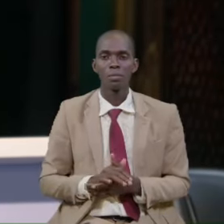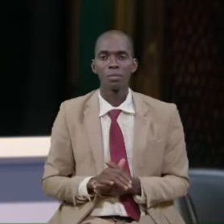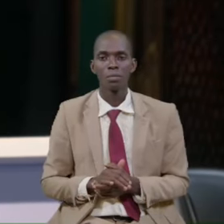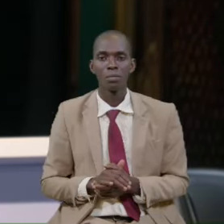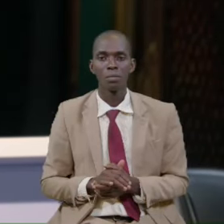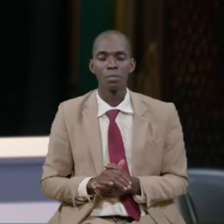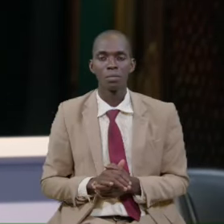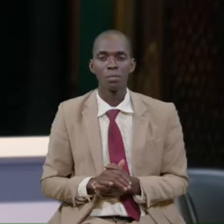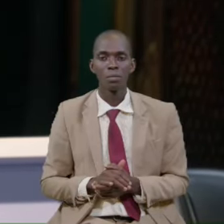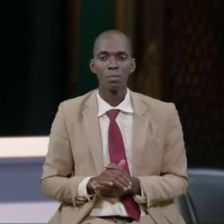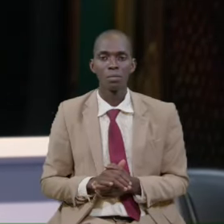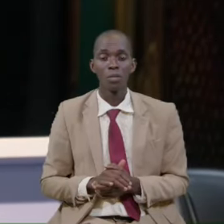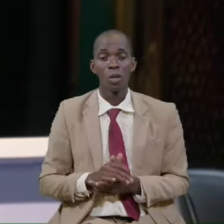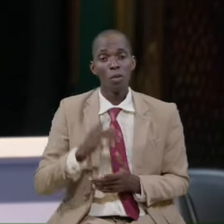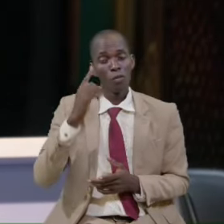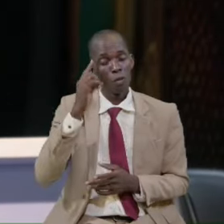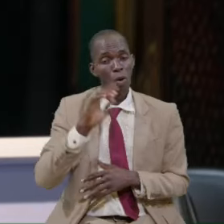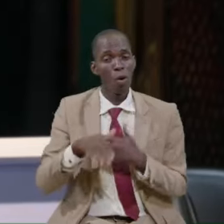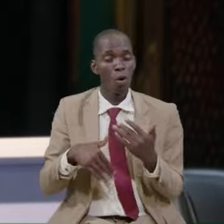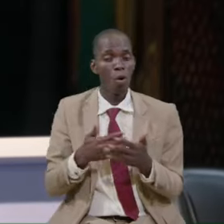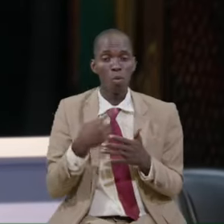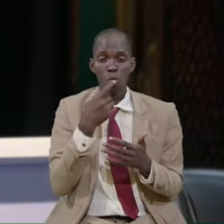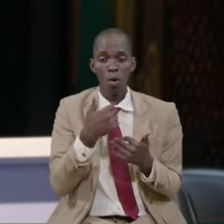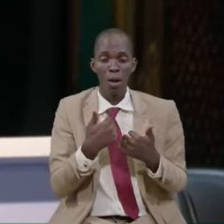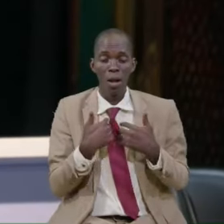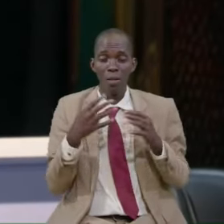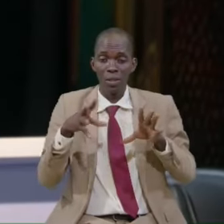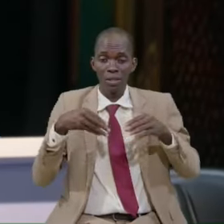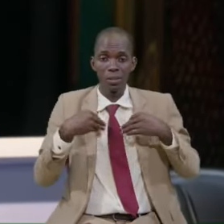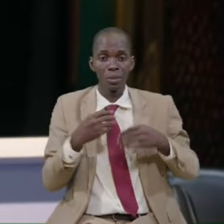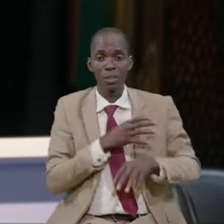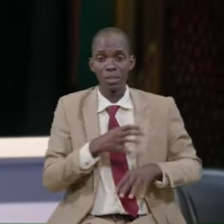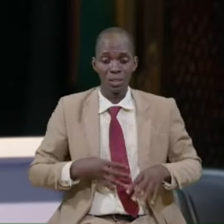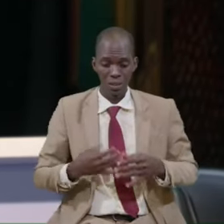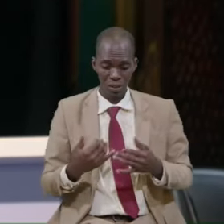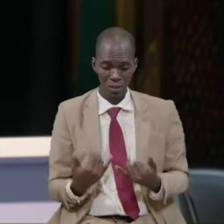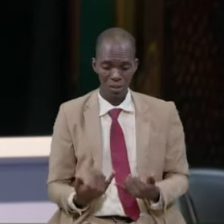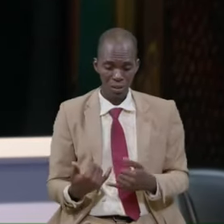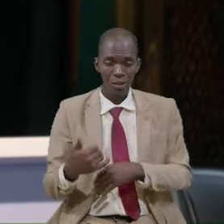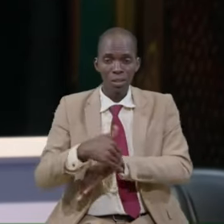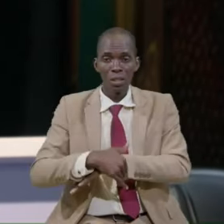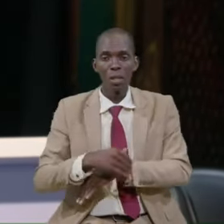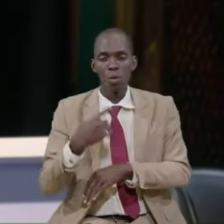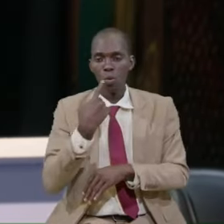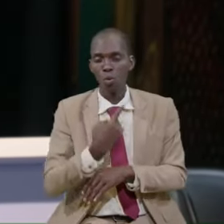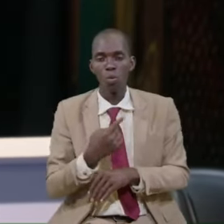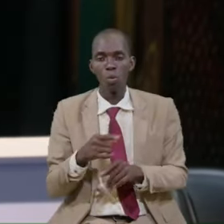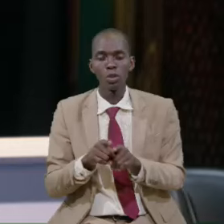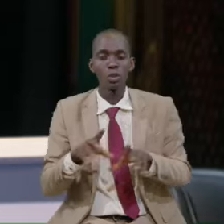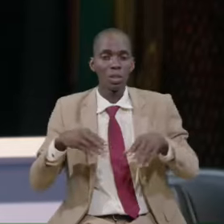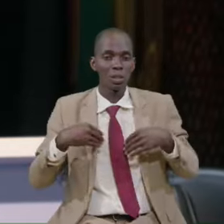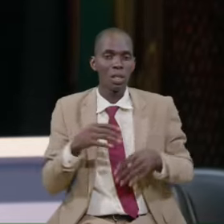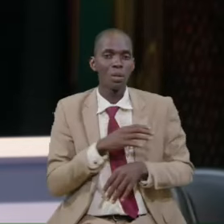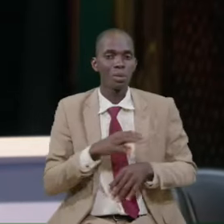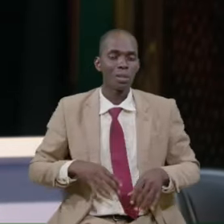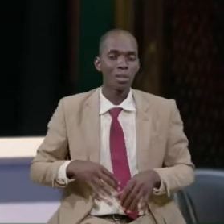For those who have given their life to Christ tonight, and those who gave their life to Christ yesterday, Friday,